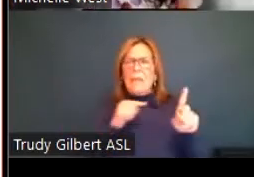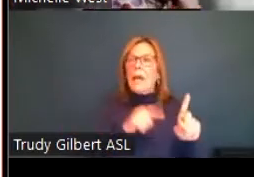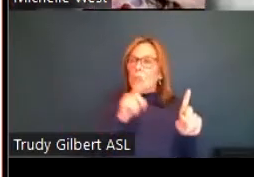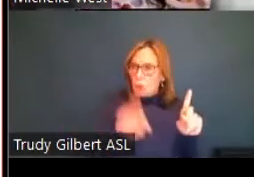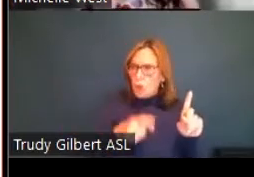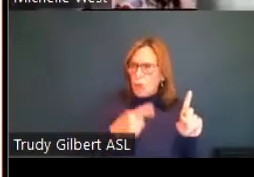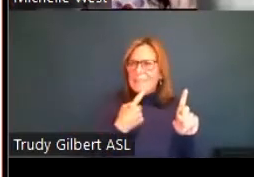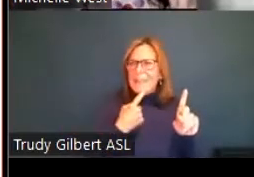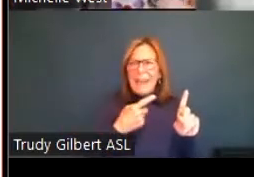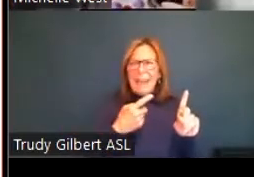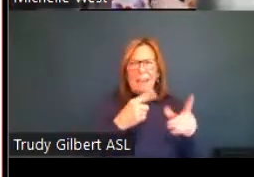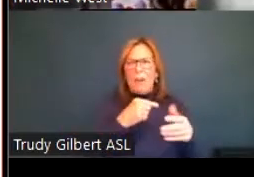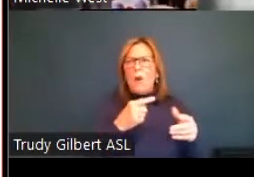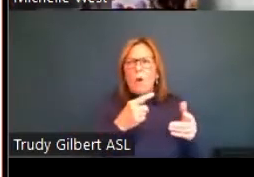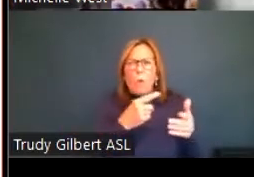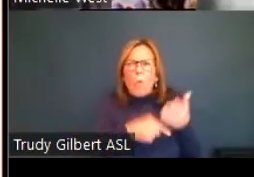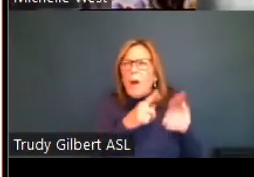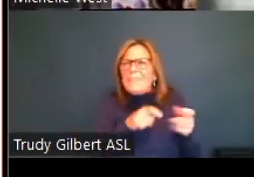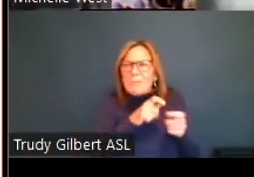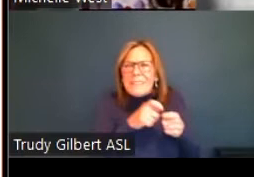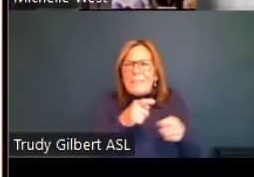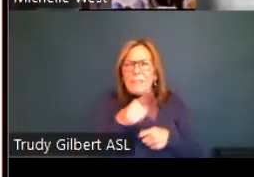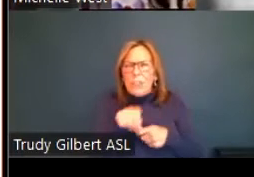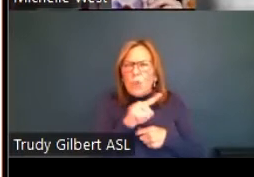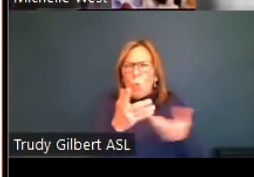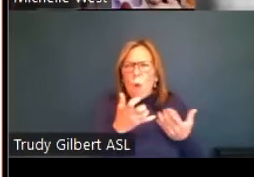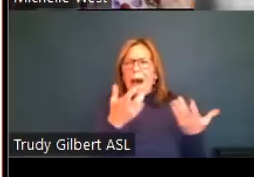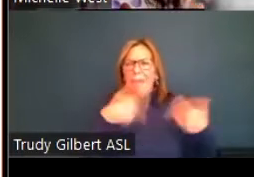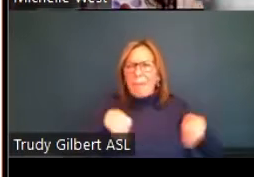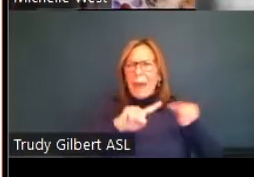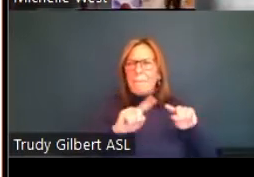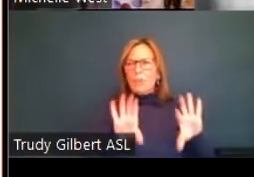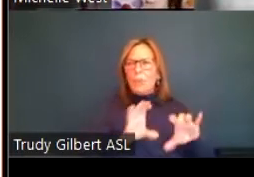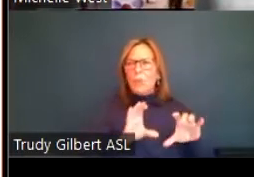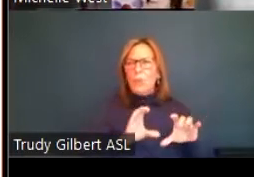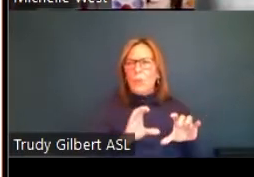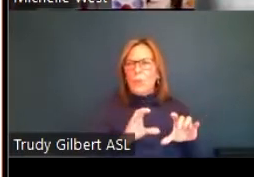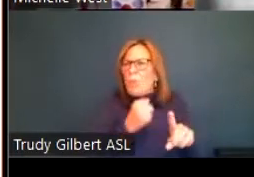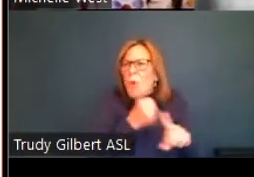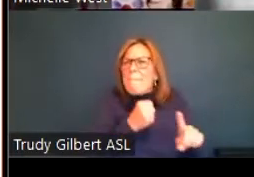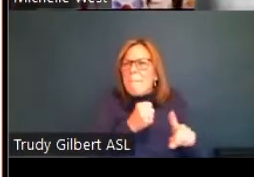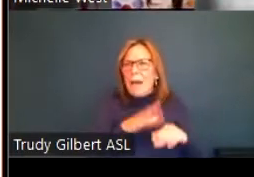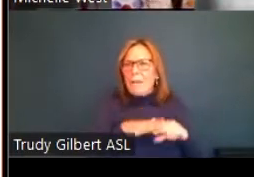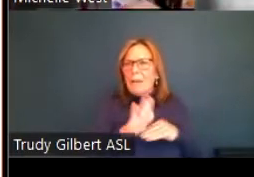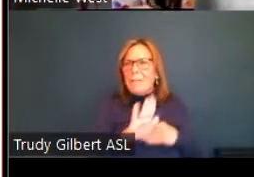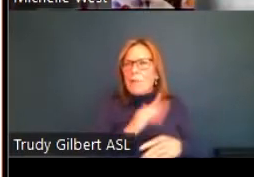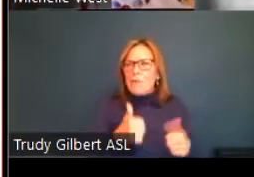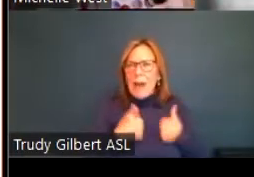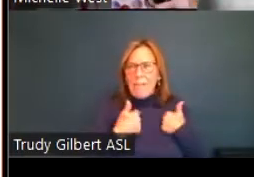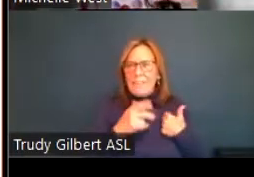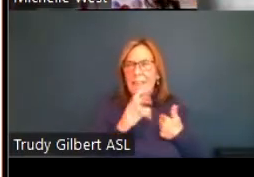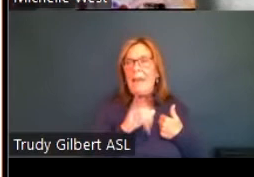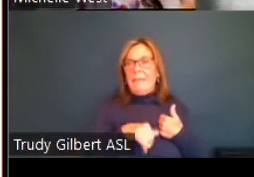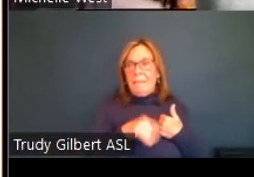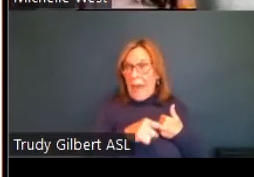what you want them to do, the impact you want to make in their lives. And that's what your value proposition will be, is what you